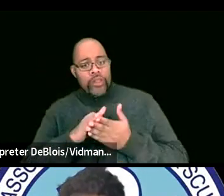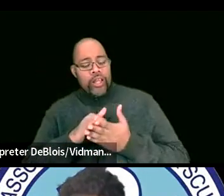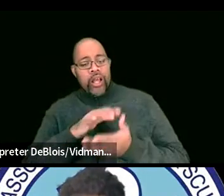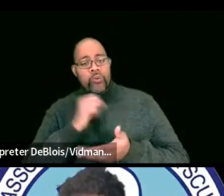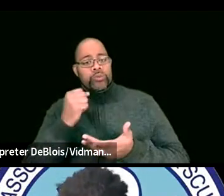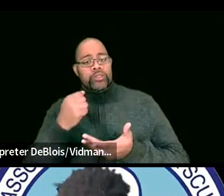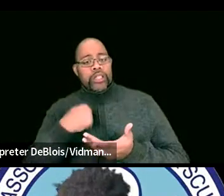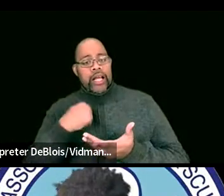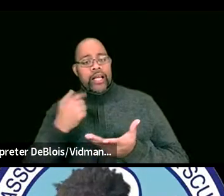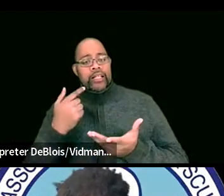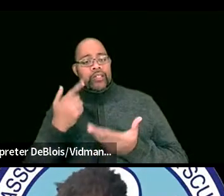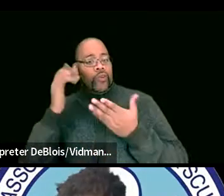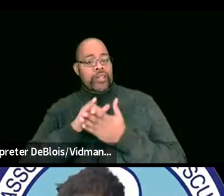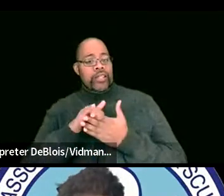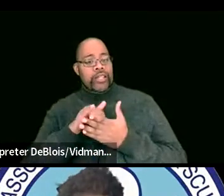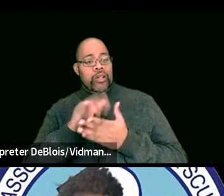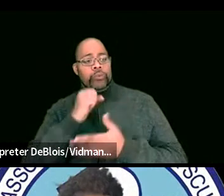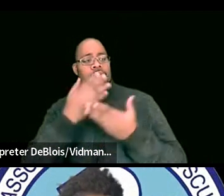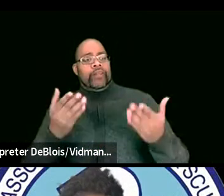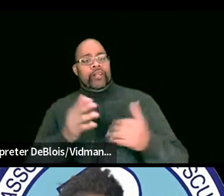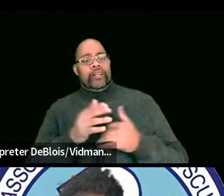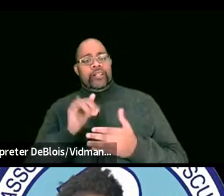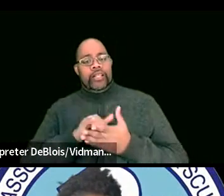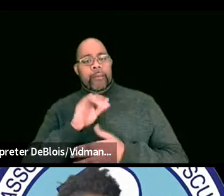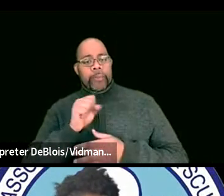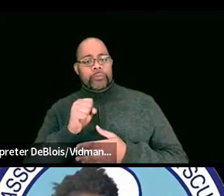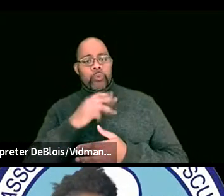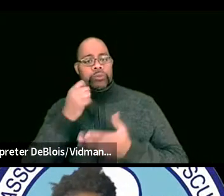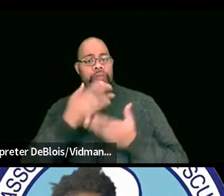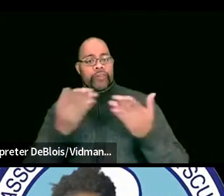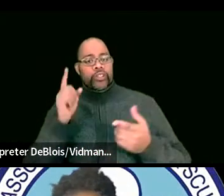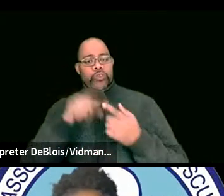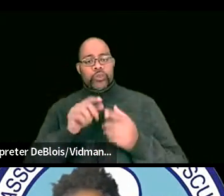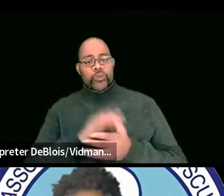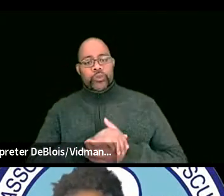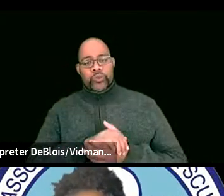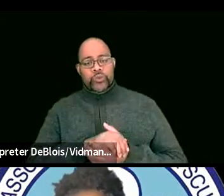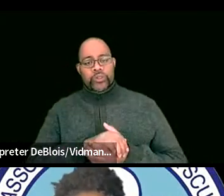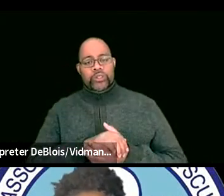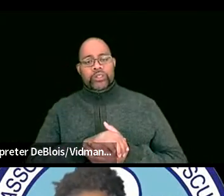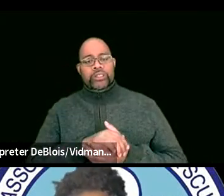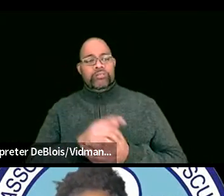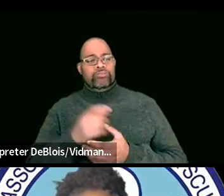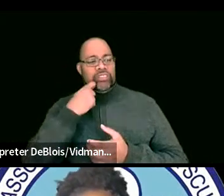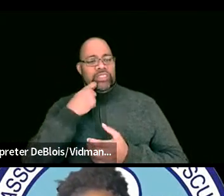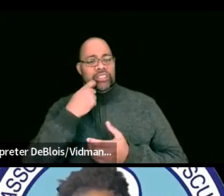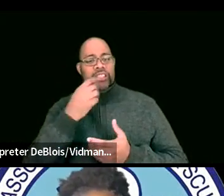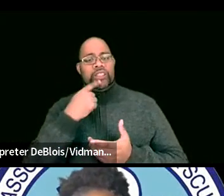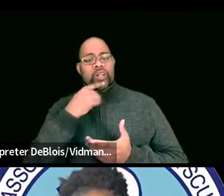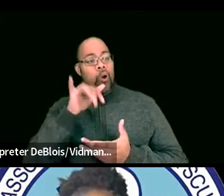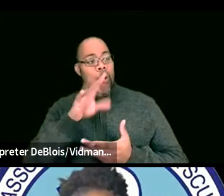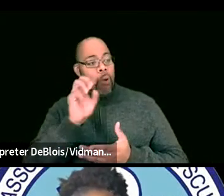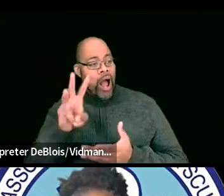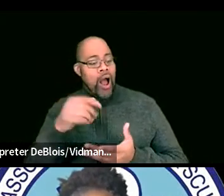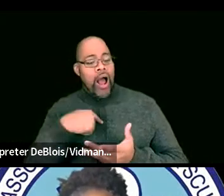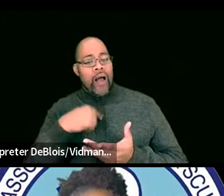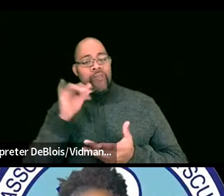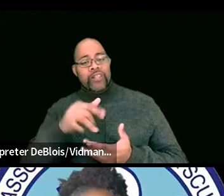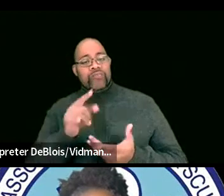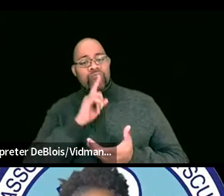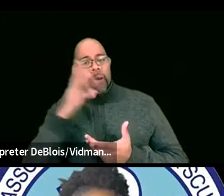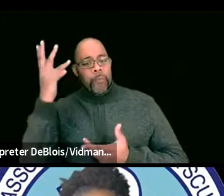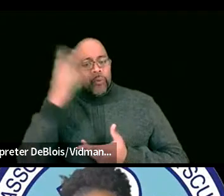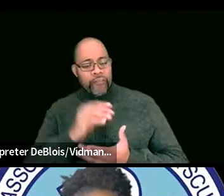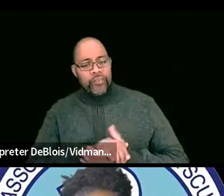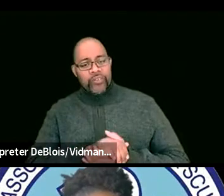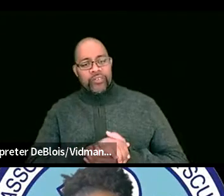I didn't know that this was a thing, that BINS was a thing until somewhat recently. And I was like, oh wow, like this is